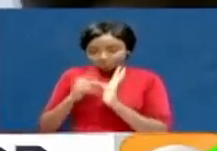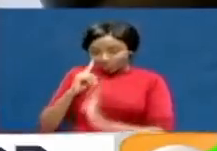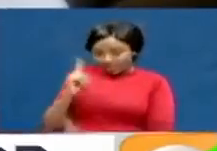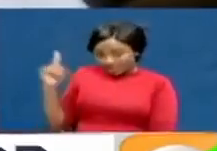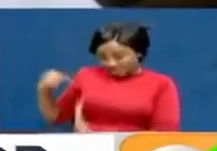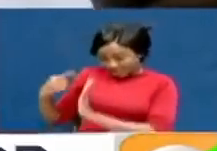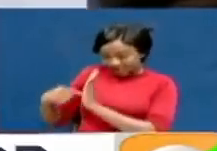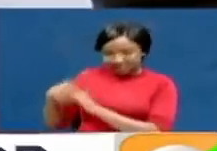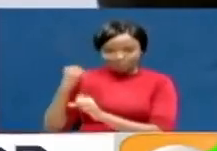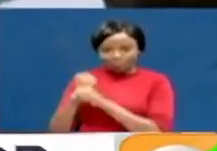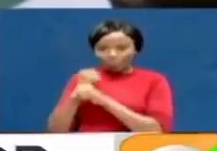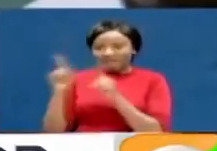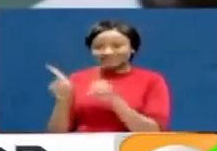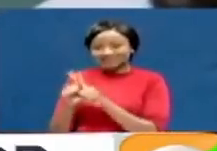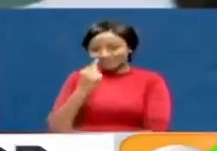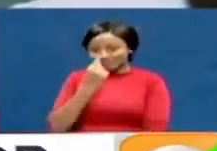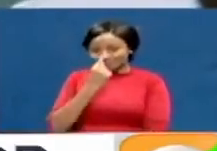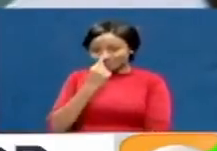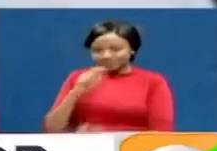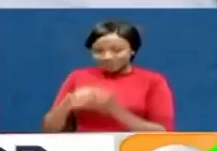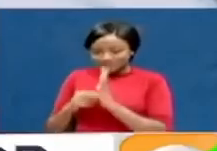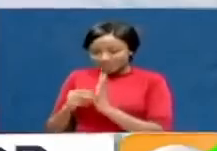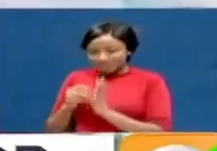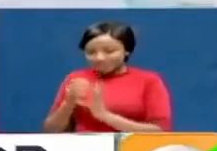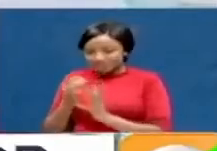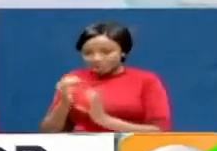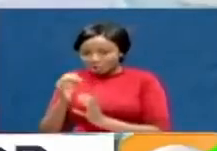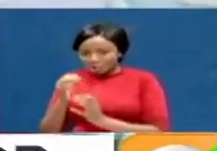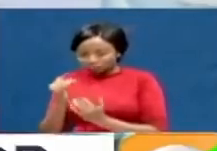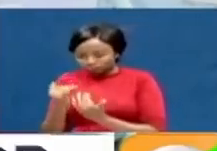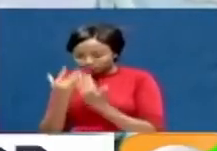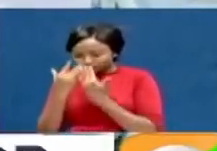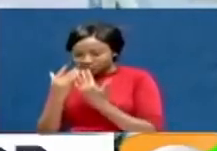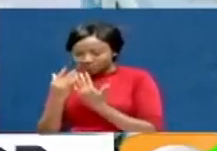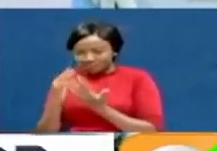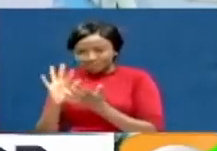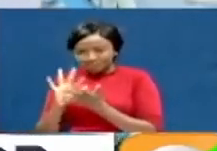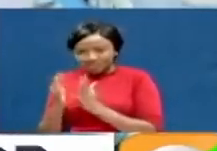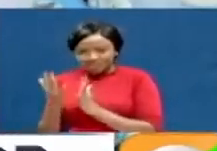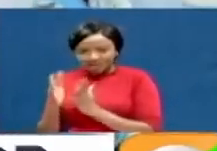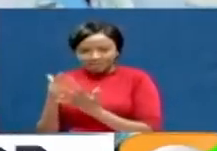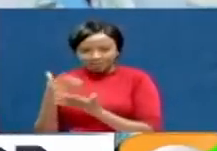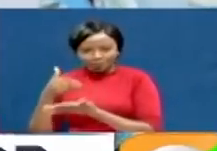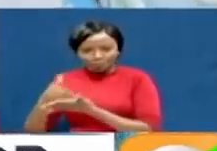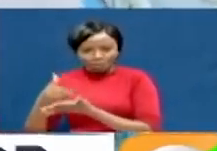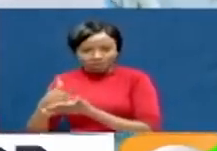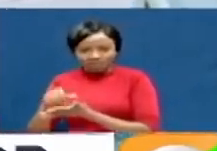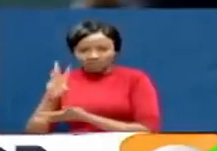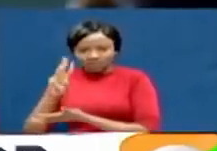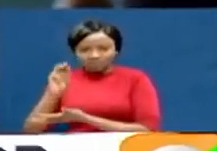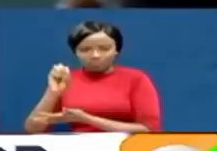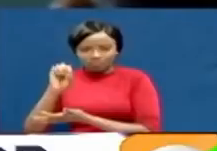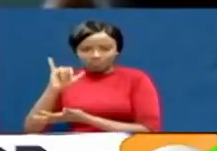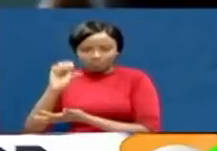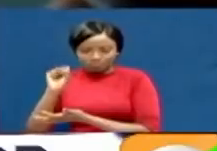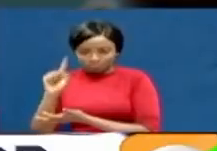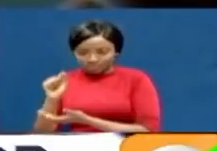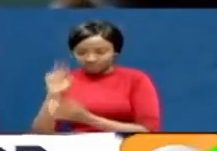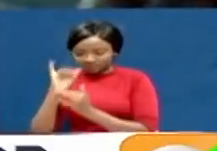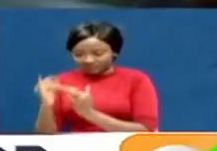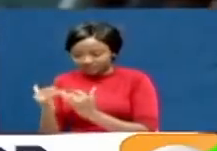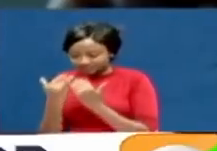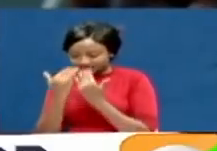does the same. It humidifies the oxygen, and it warms it. After the catheter mount, the other thing now we connect is this is now the